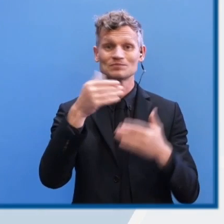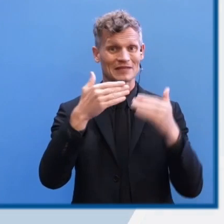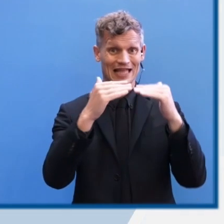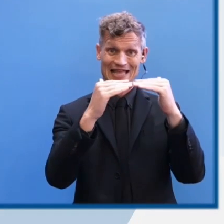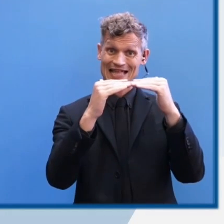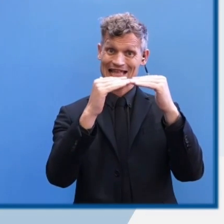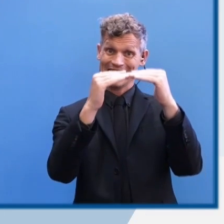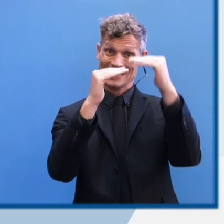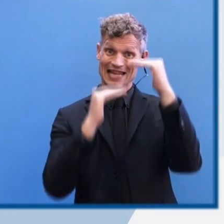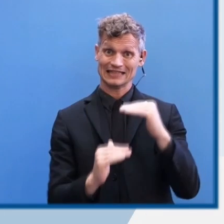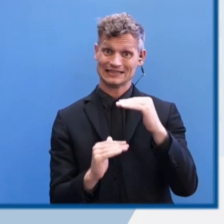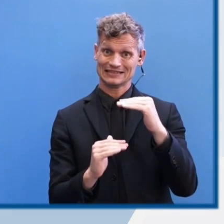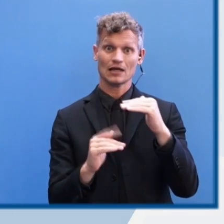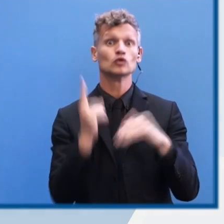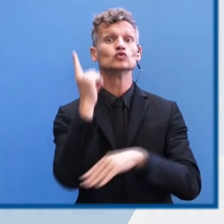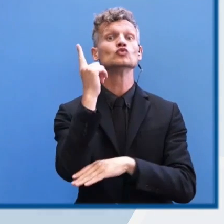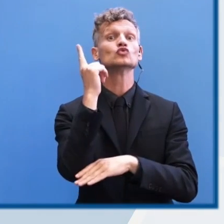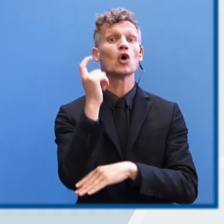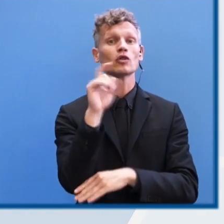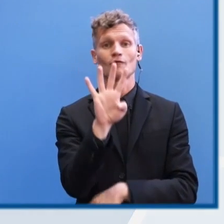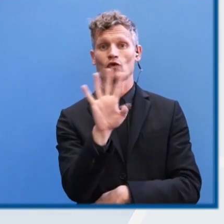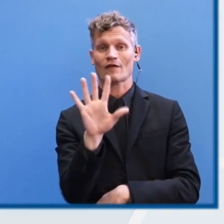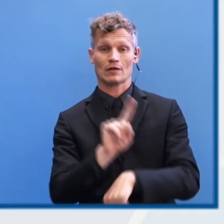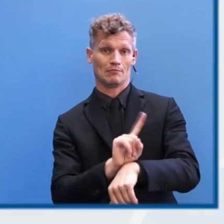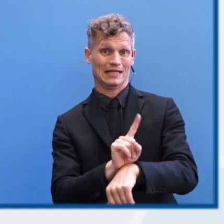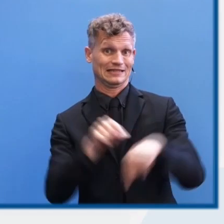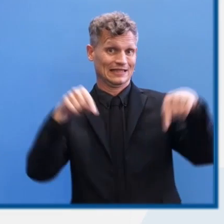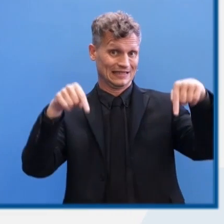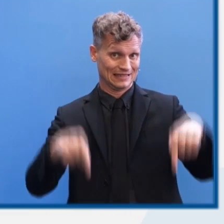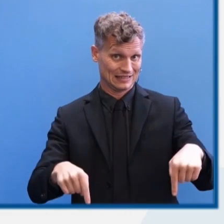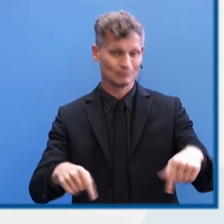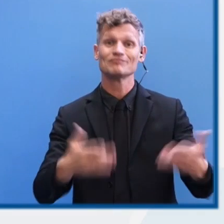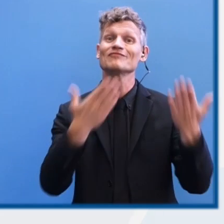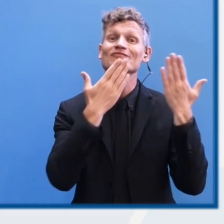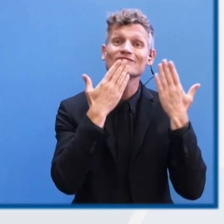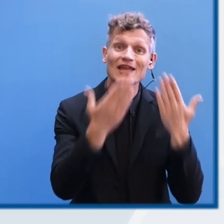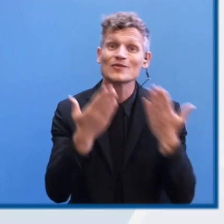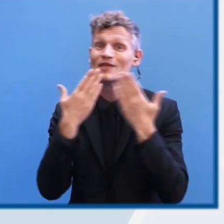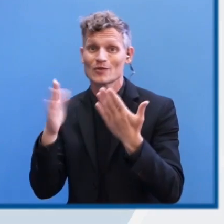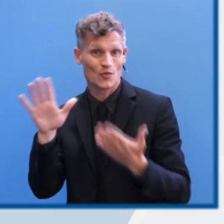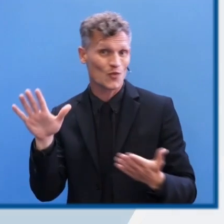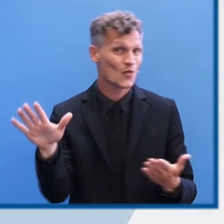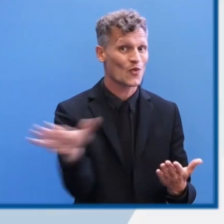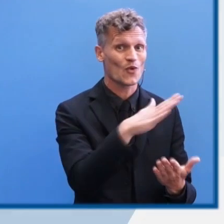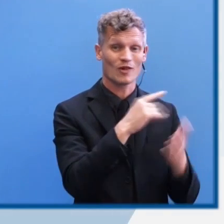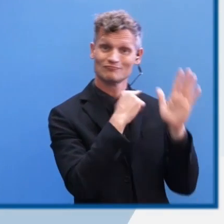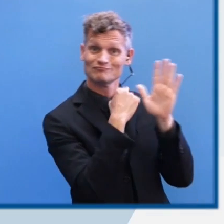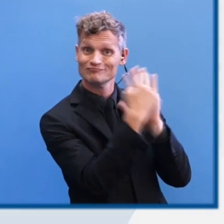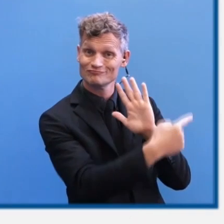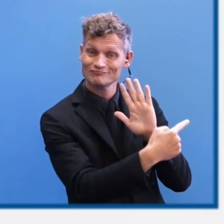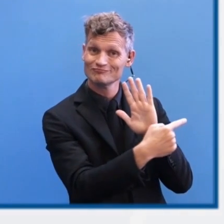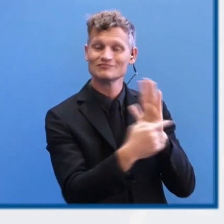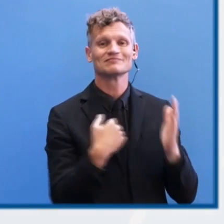45 minutes' time in this room. So thanks again to everybody, and